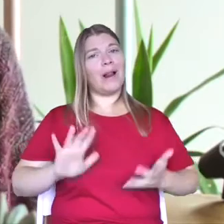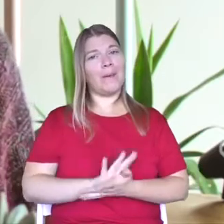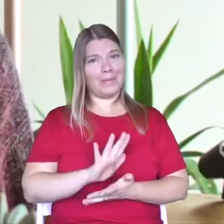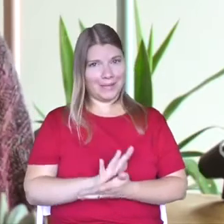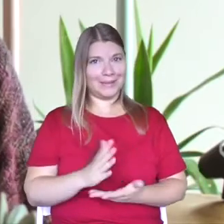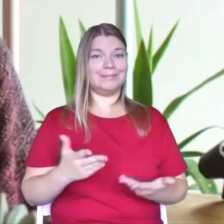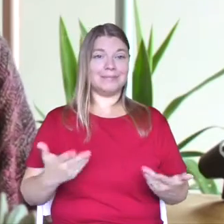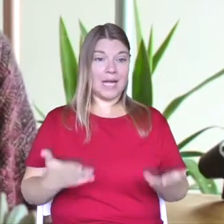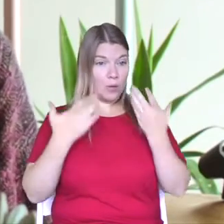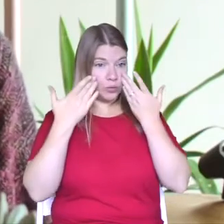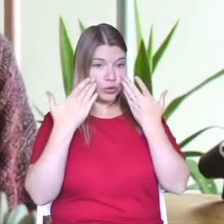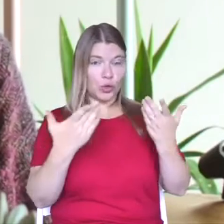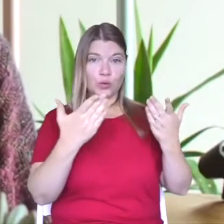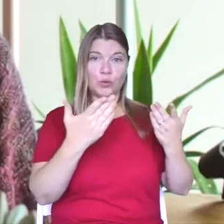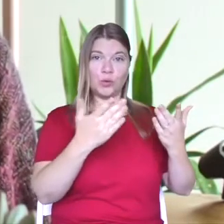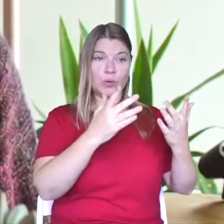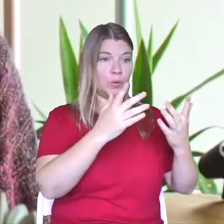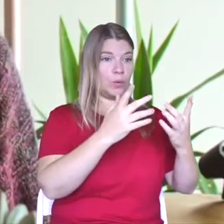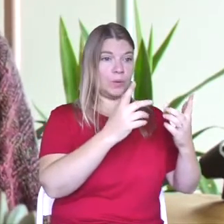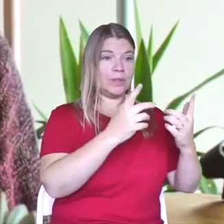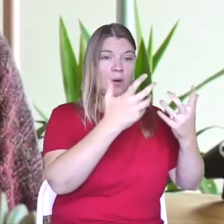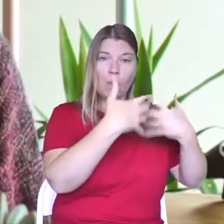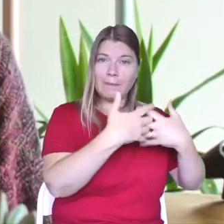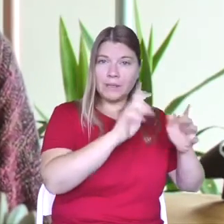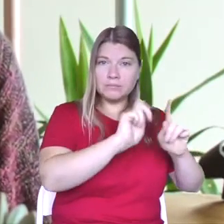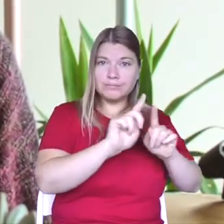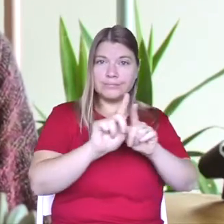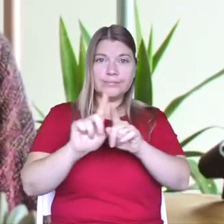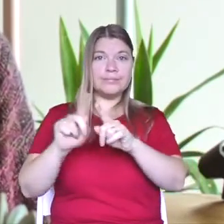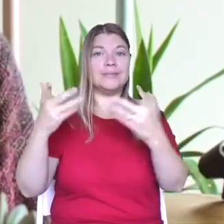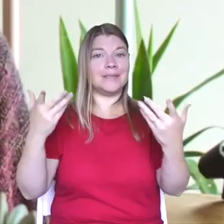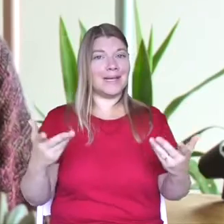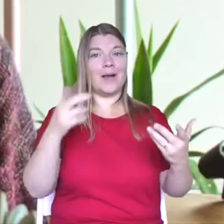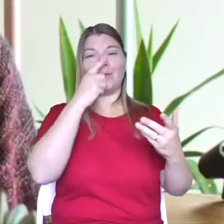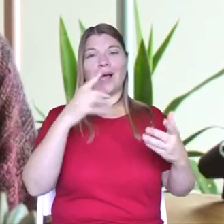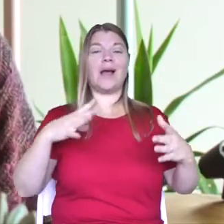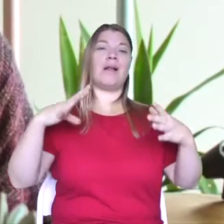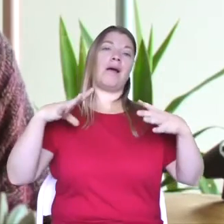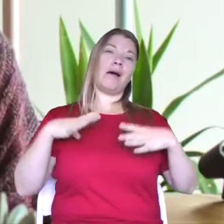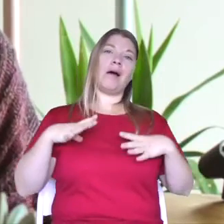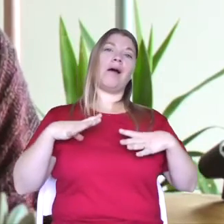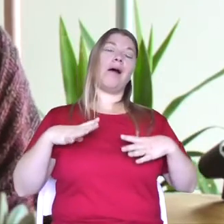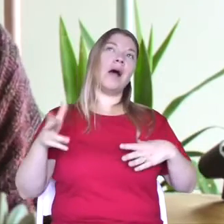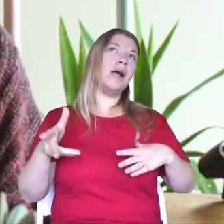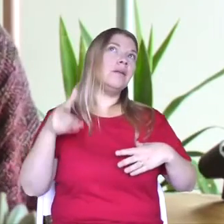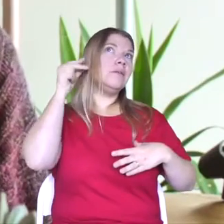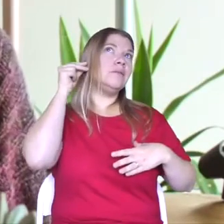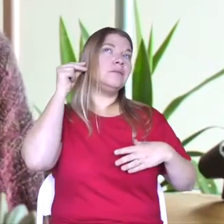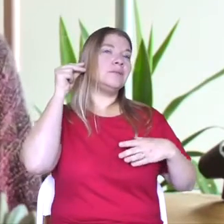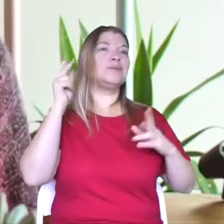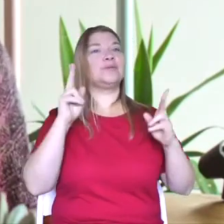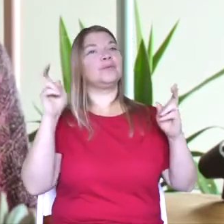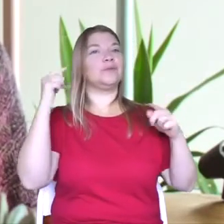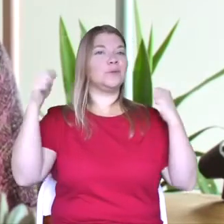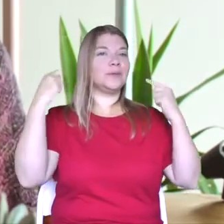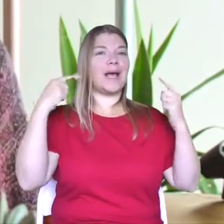Now that you have met and got to know all of the instruments that I will be using, we can prepare to listen to the sound bath. I will ask that you